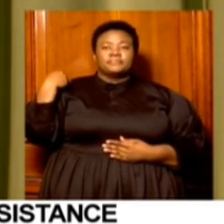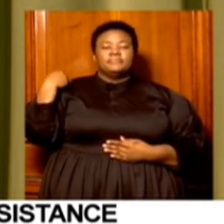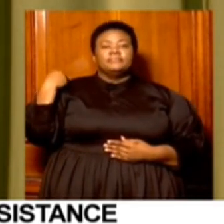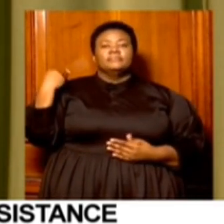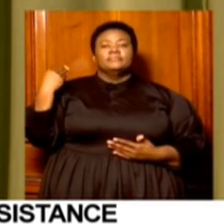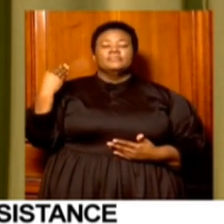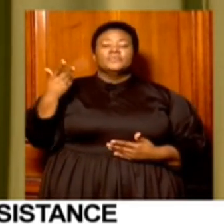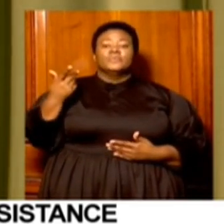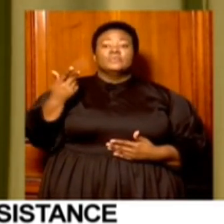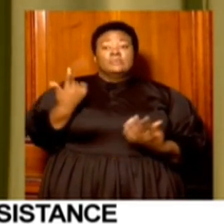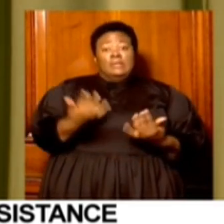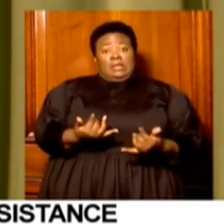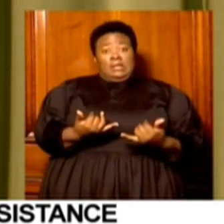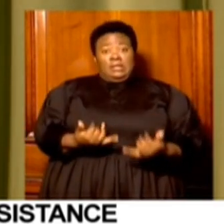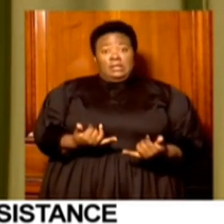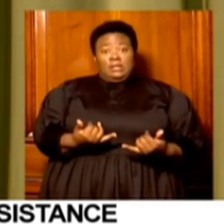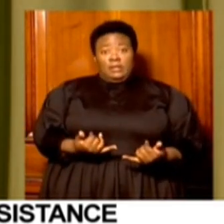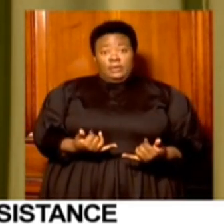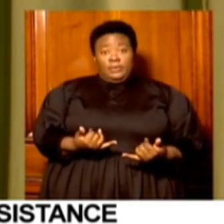We will now